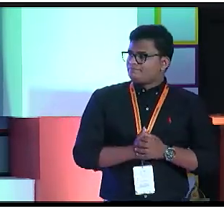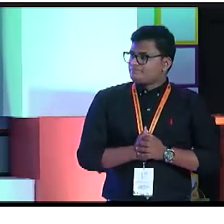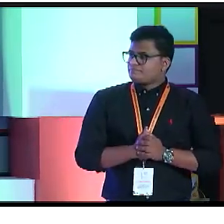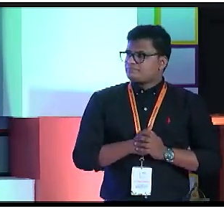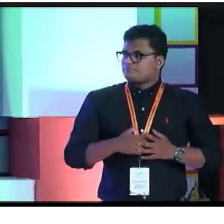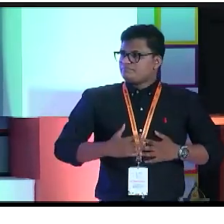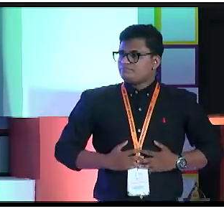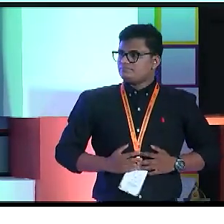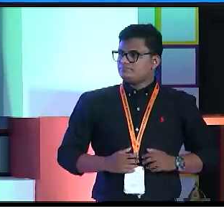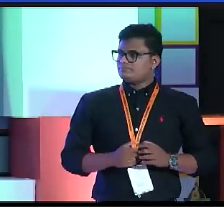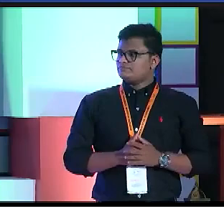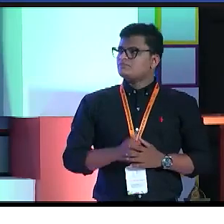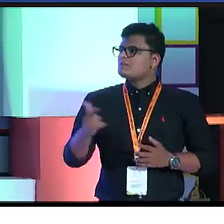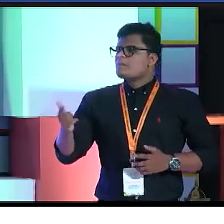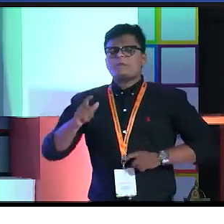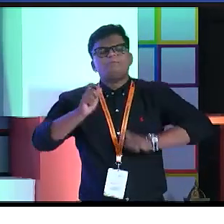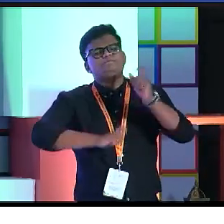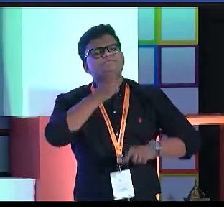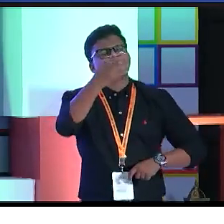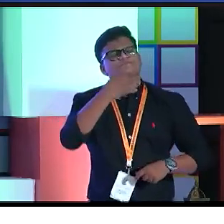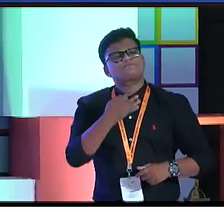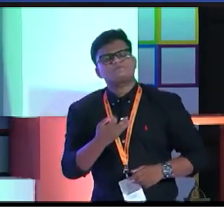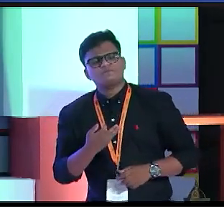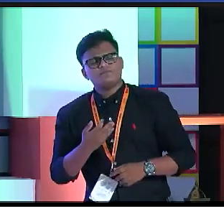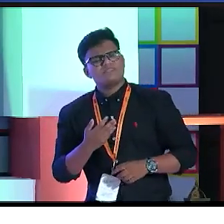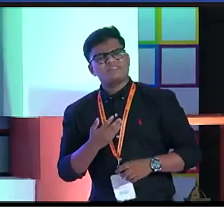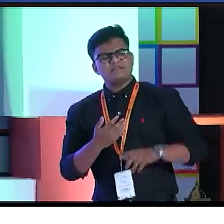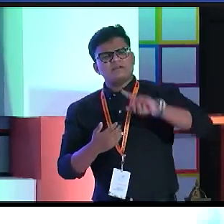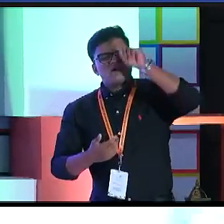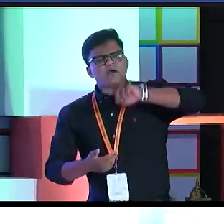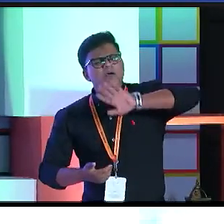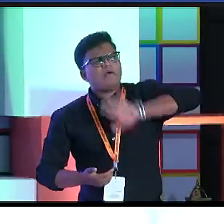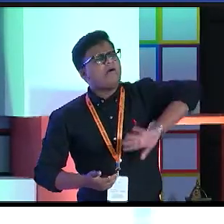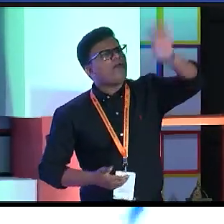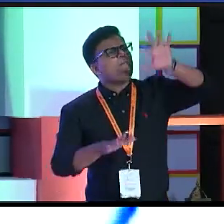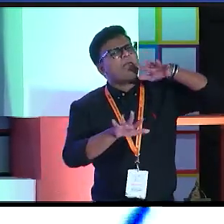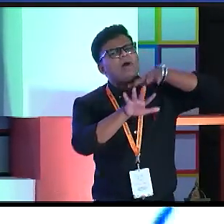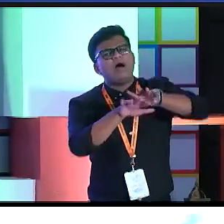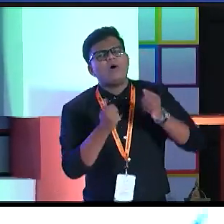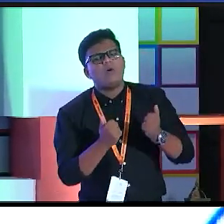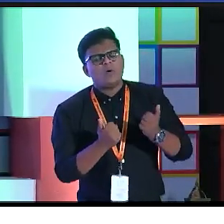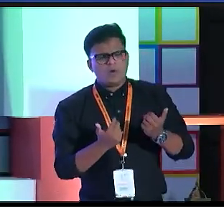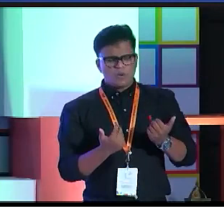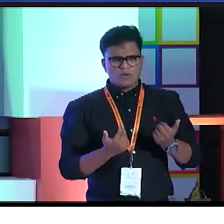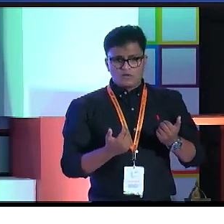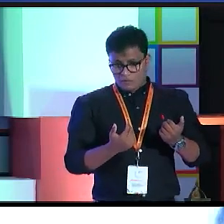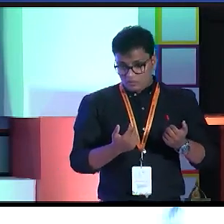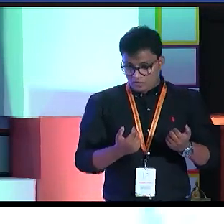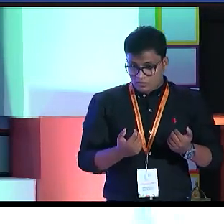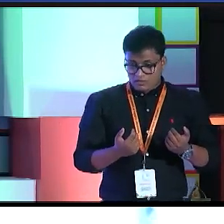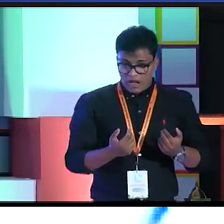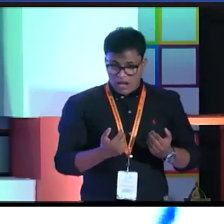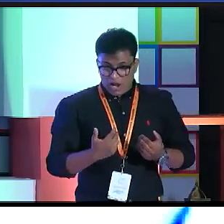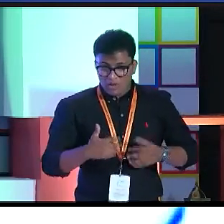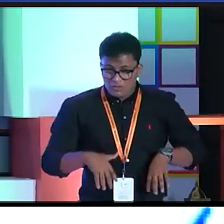principle? How do you make this country inclusive? Do you have a formula? And we actually figured out the only way to make the